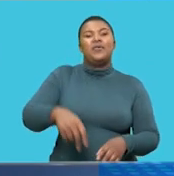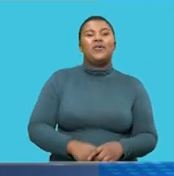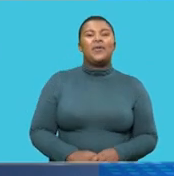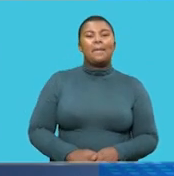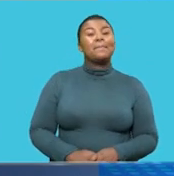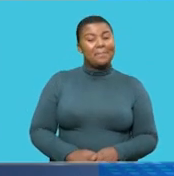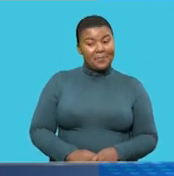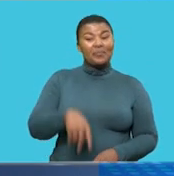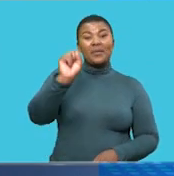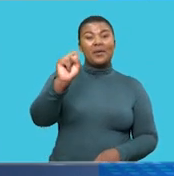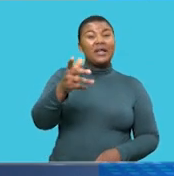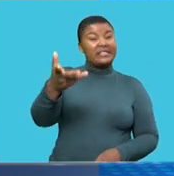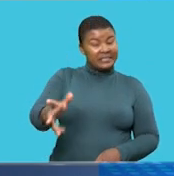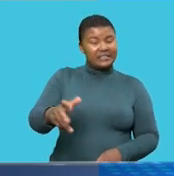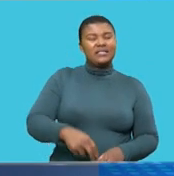And this has been